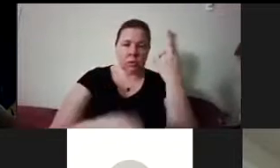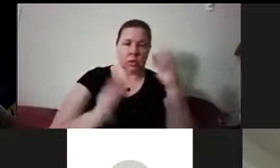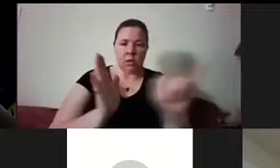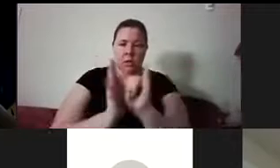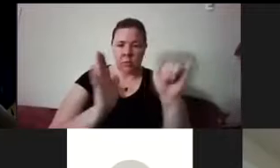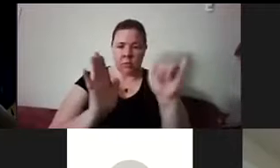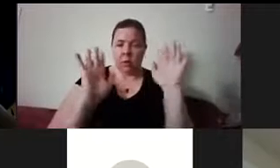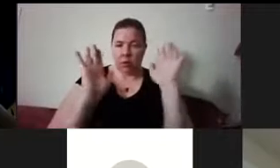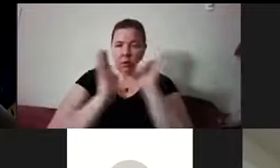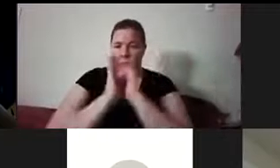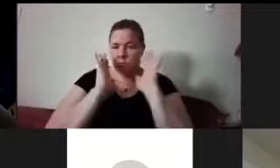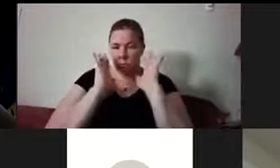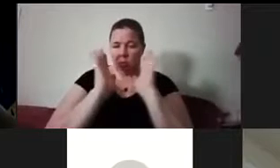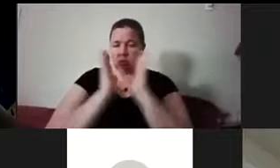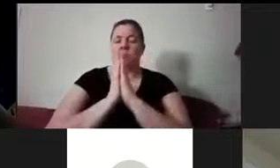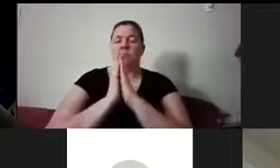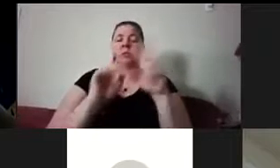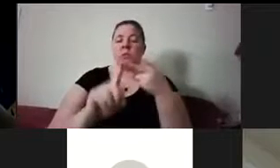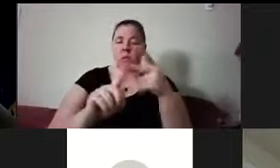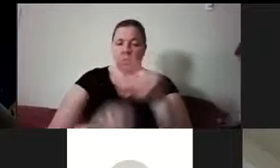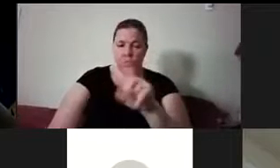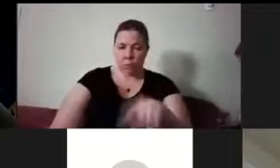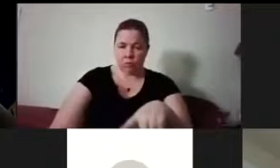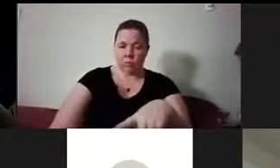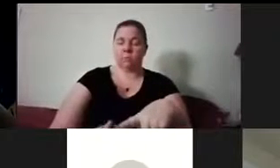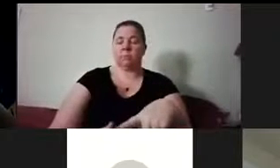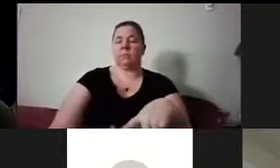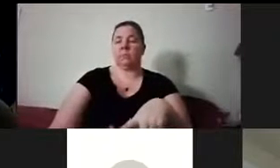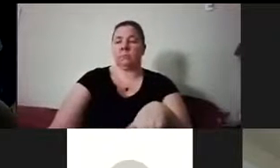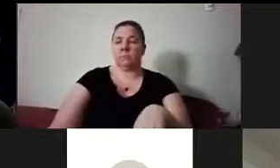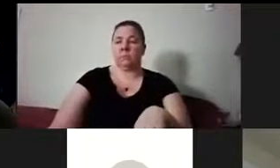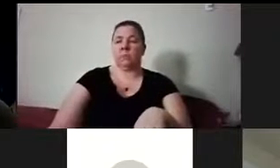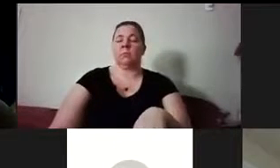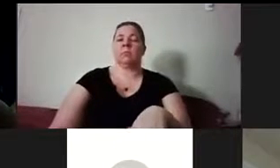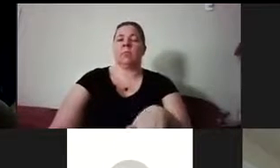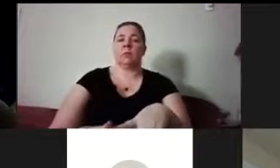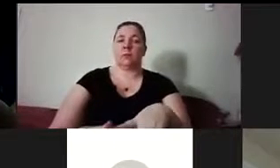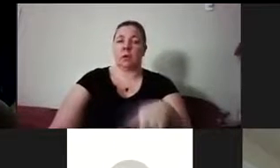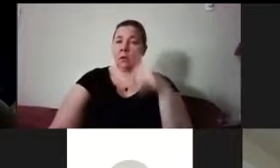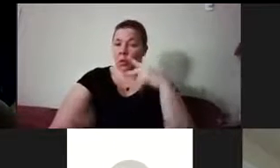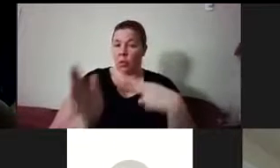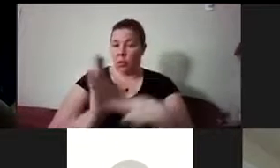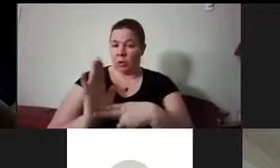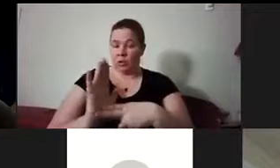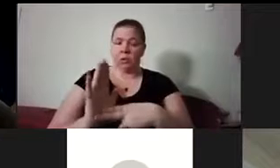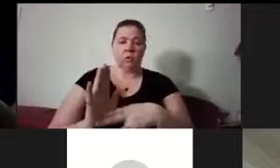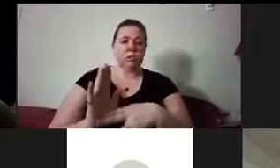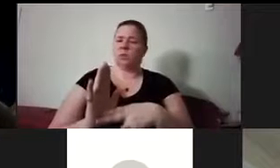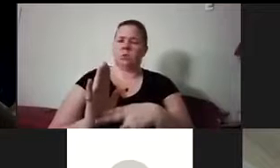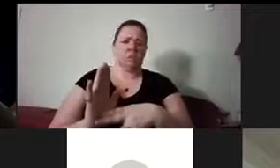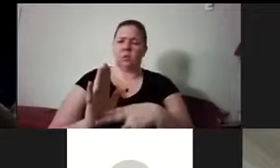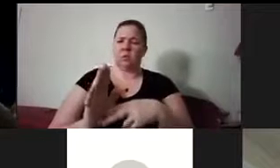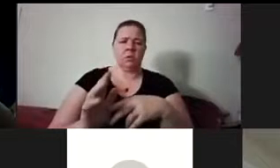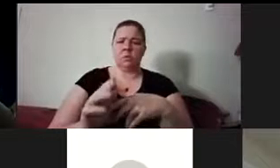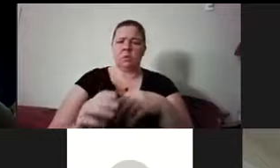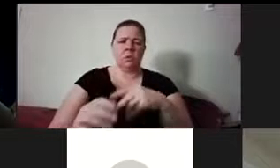okay? Now, second question. You said upon registration, okay. Are there papers? No, there are no papers